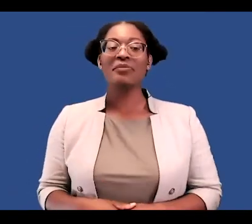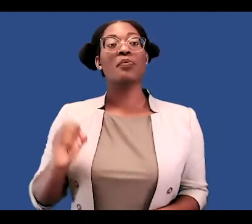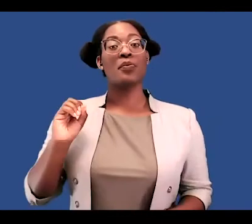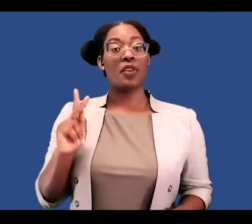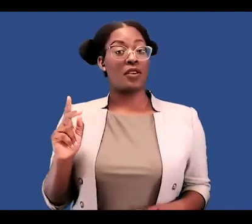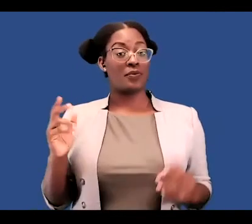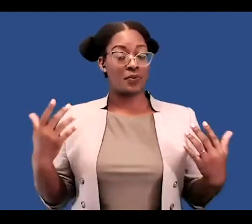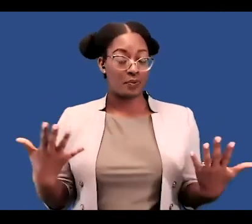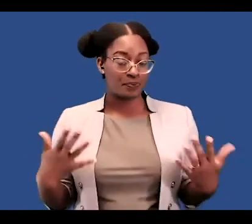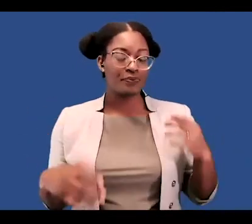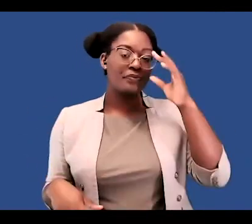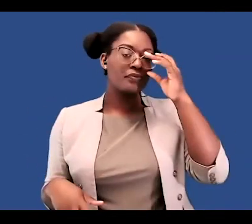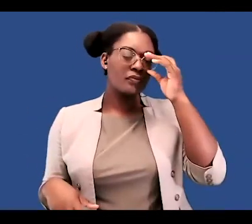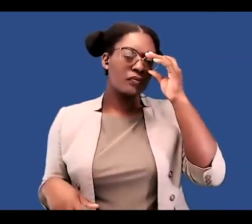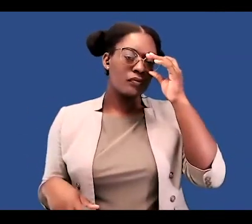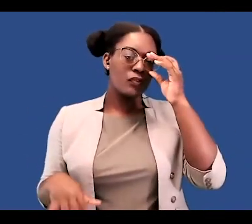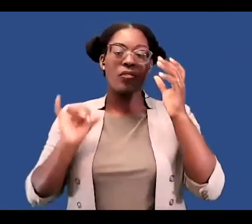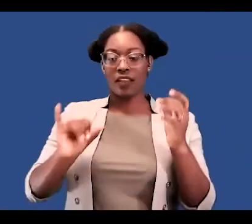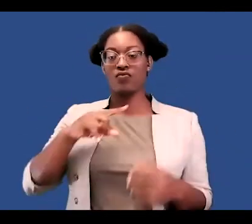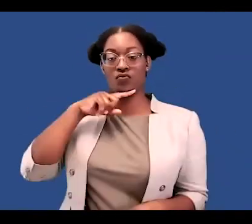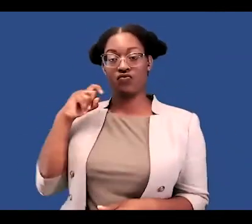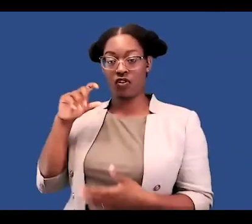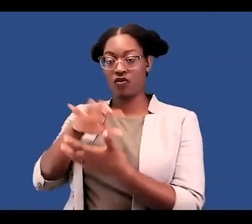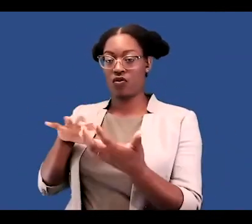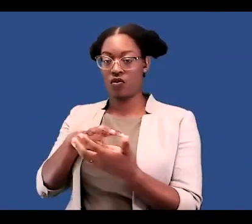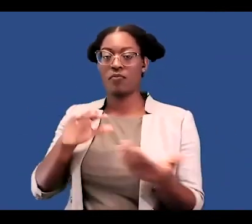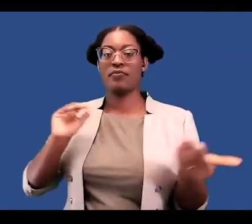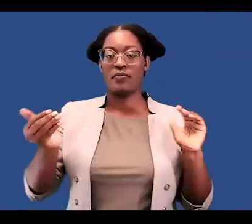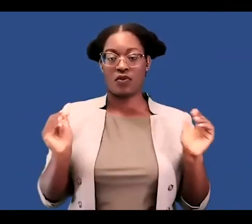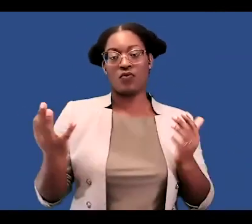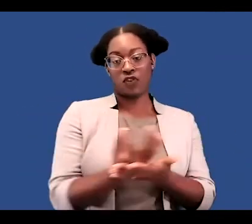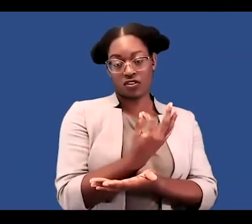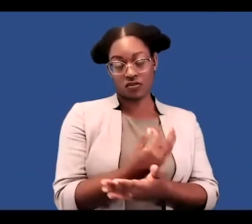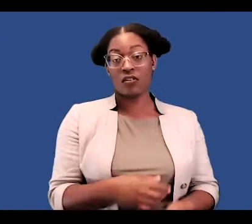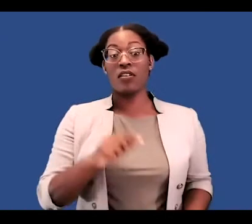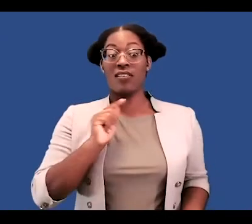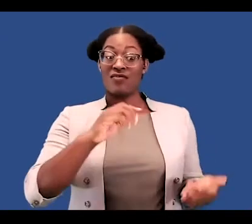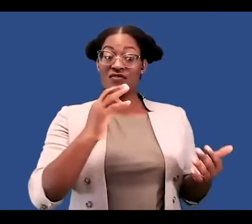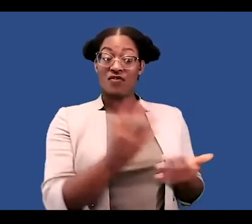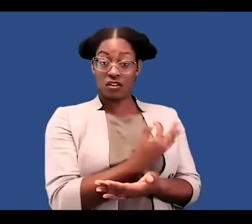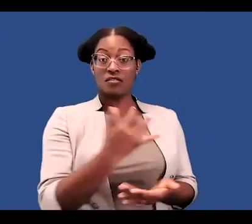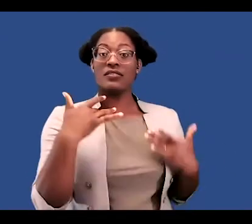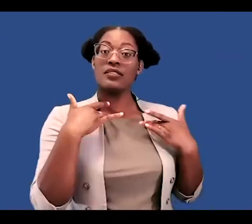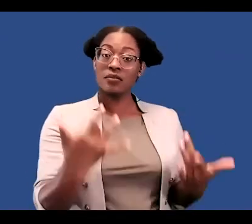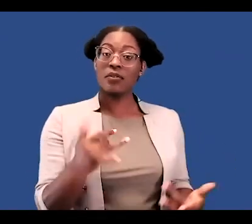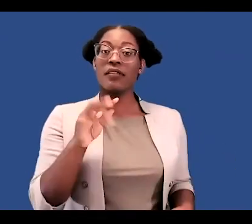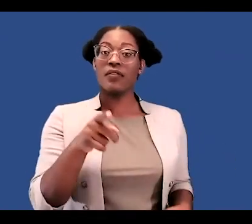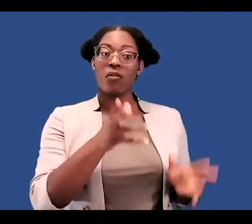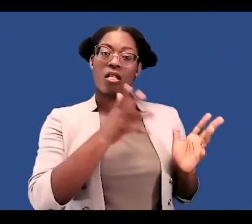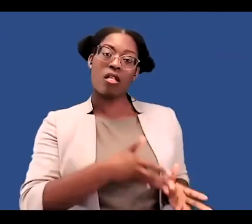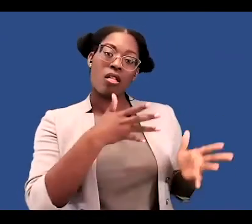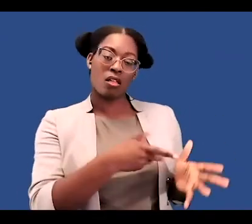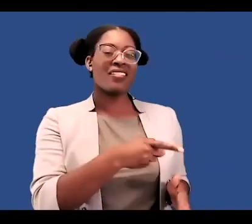yeah, so those are our dried herbs versus fresh. Fresh, typically, if you leave it sitting, they are gonna